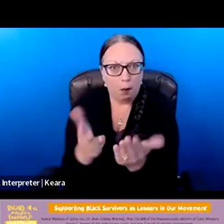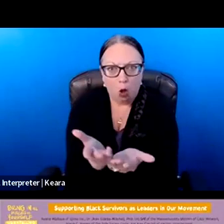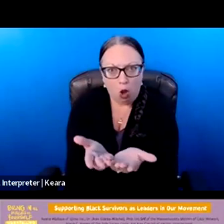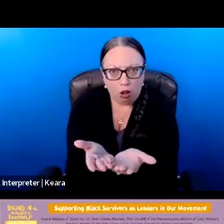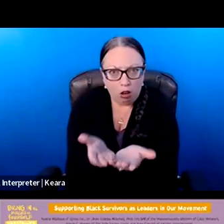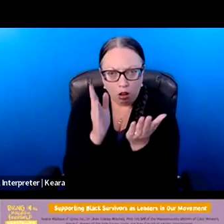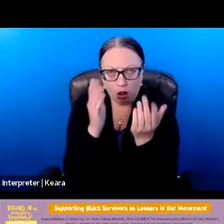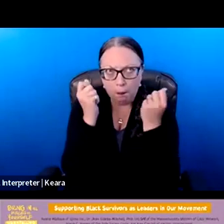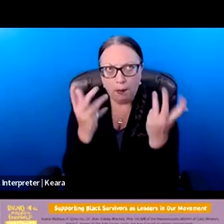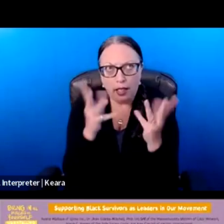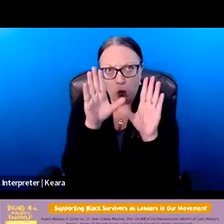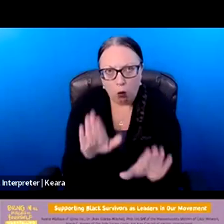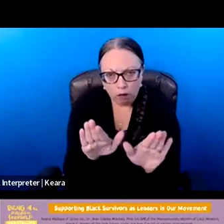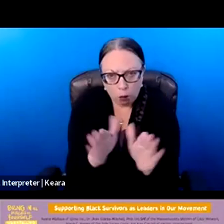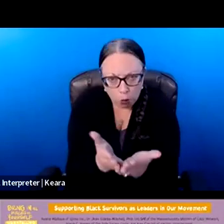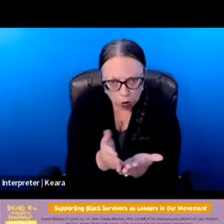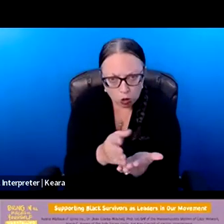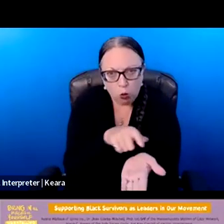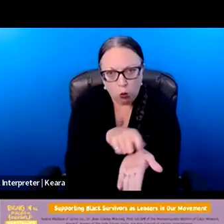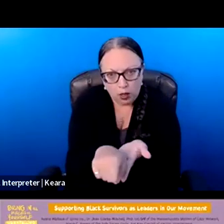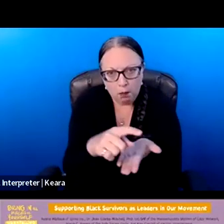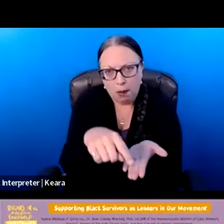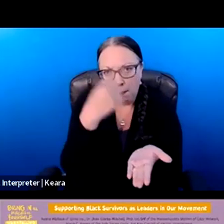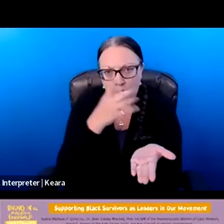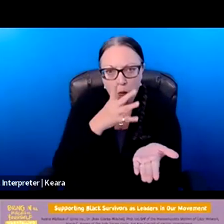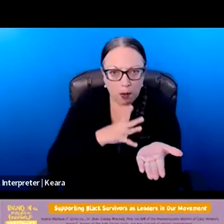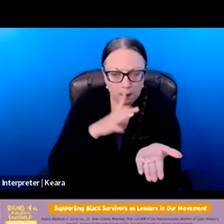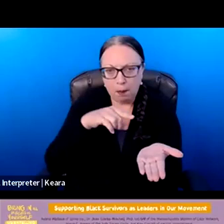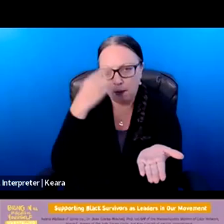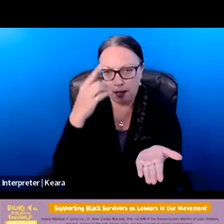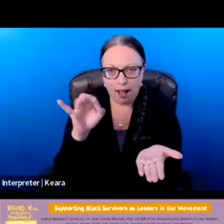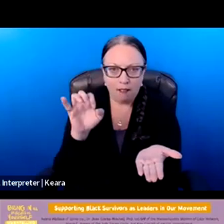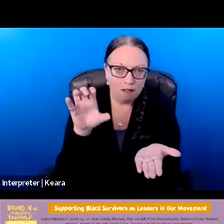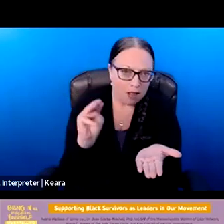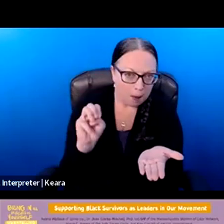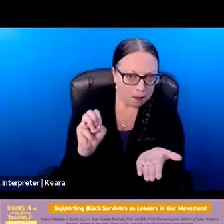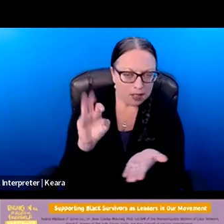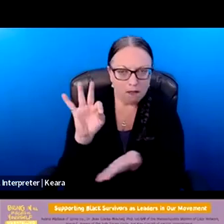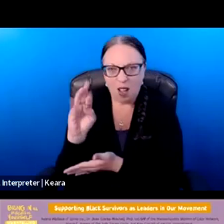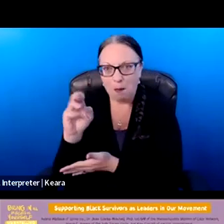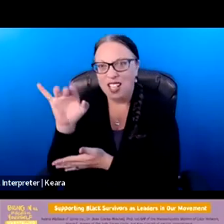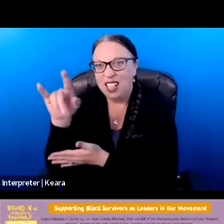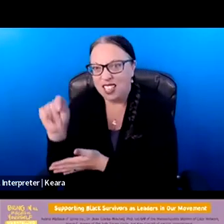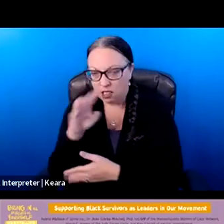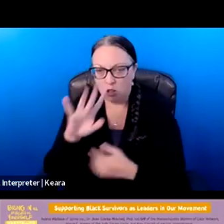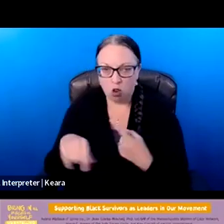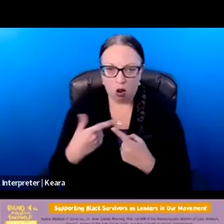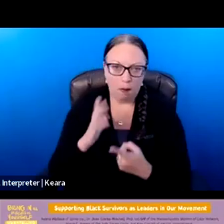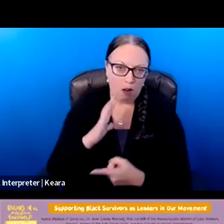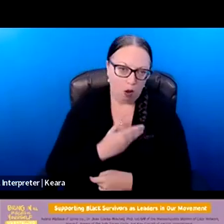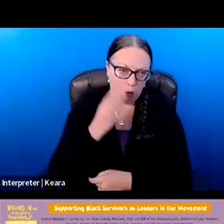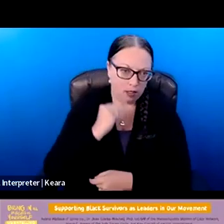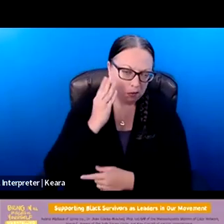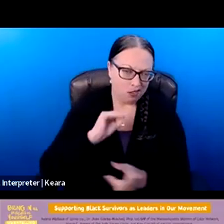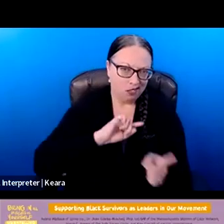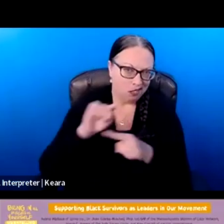books out here written by Black women, written by Black femmes, Black feminists that talk about our experiences.